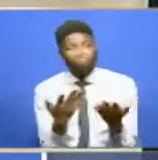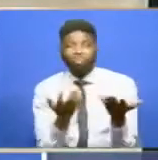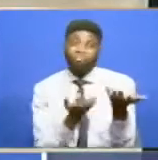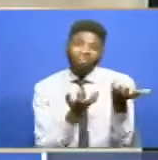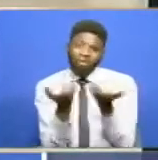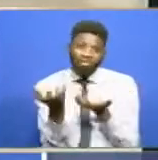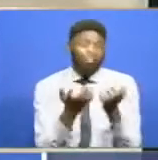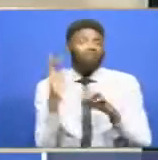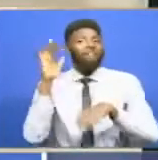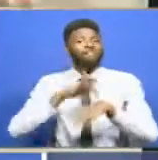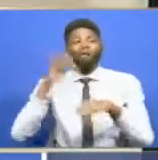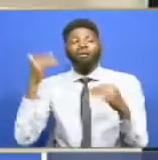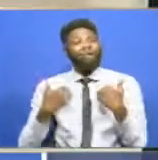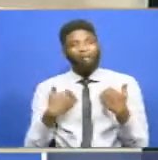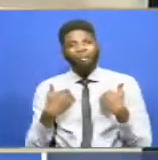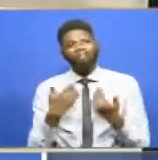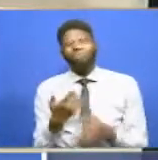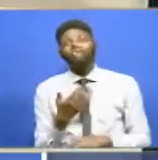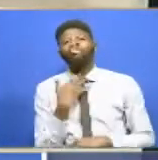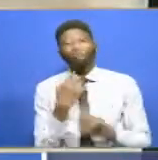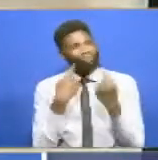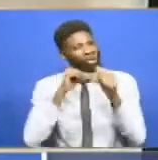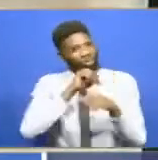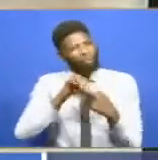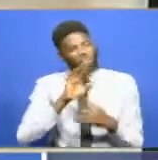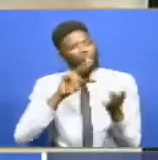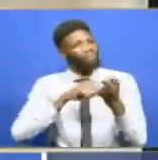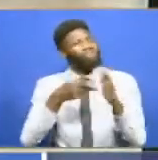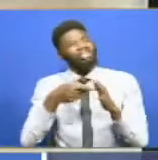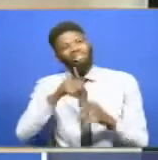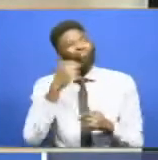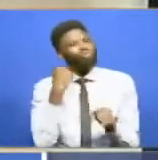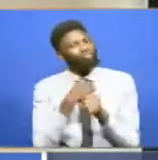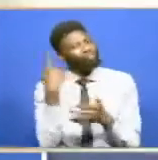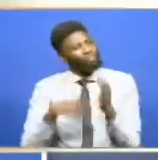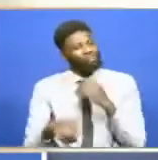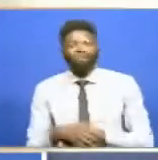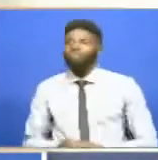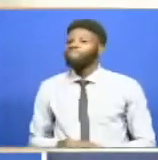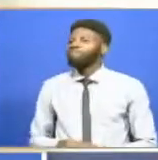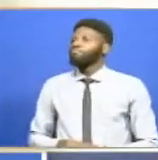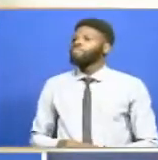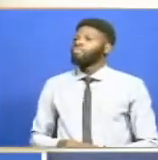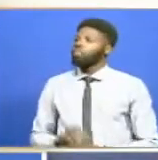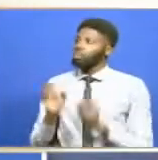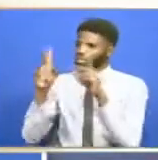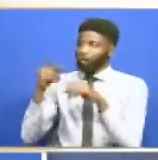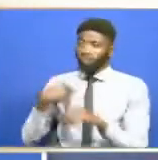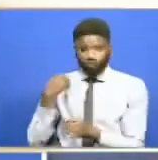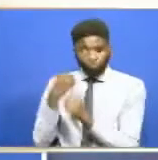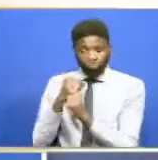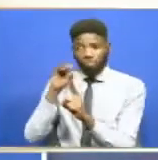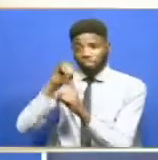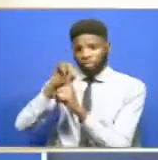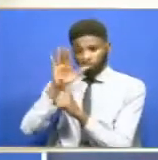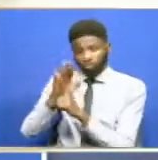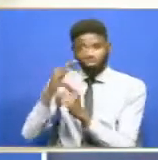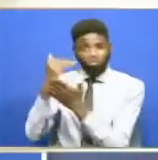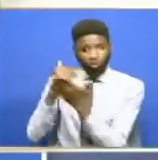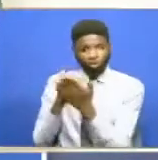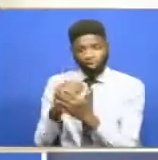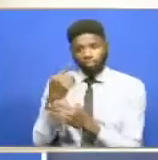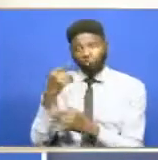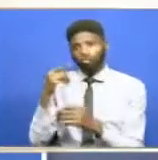are being affected? Let's talk about your project. What exactly are you doing? Okay, I do mentorship program to my